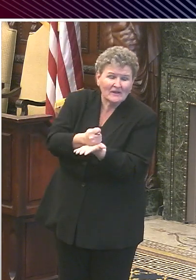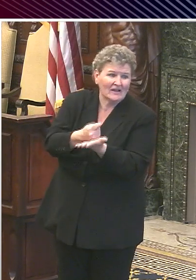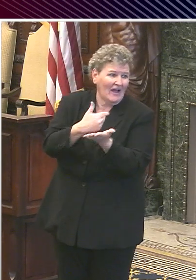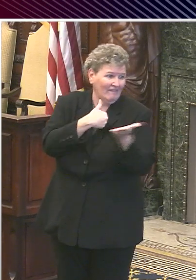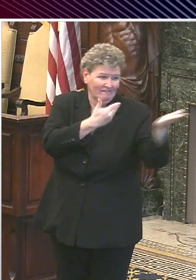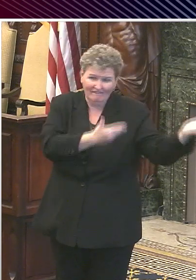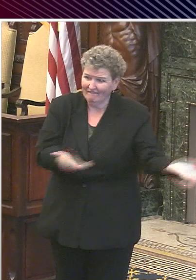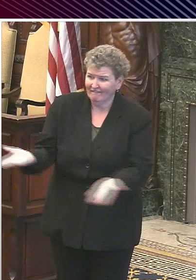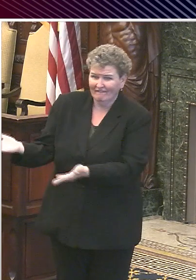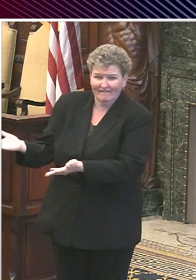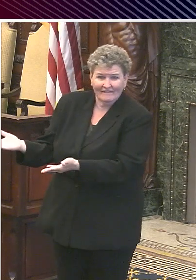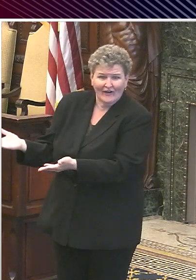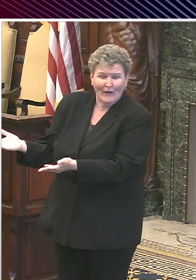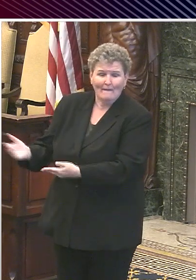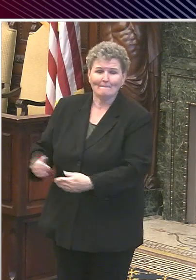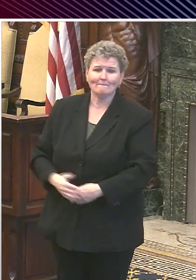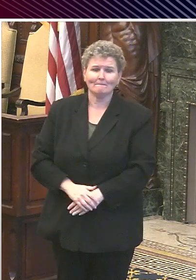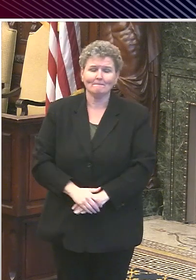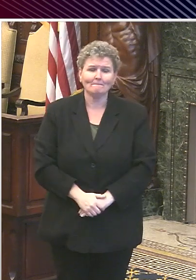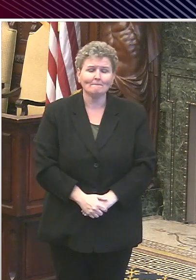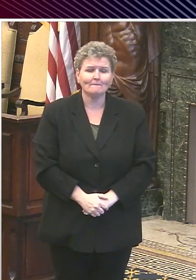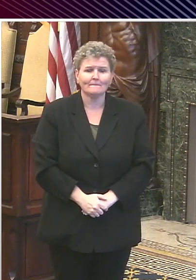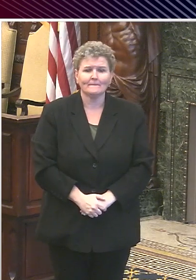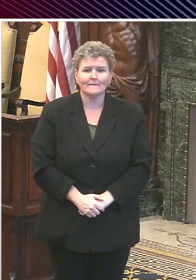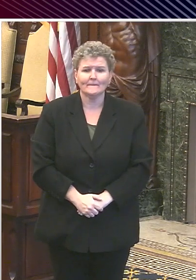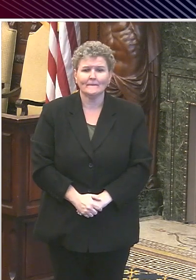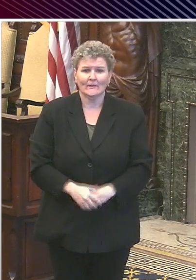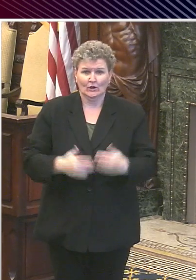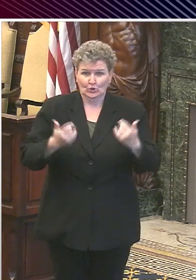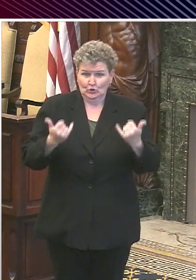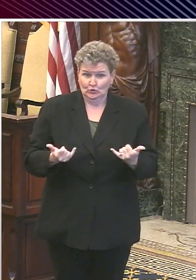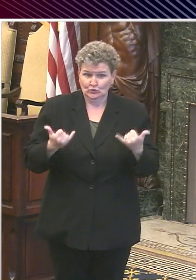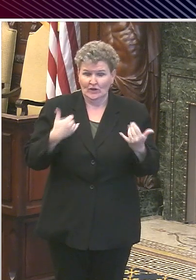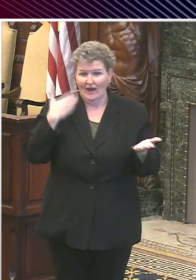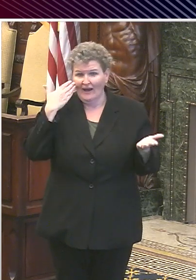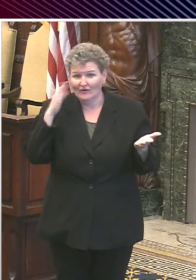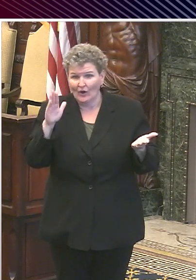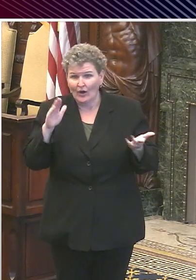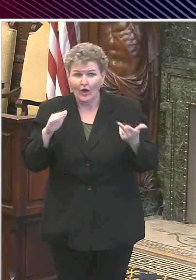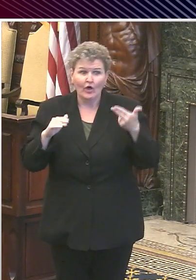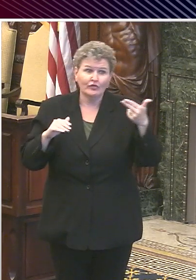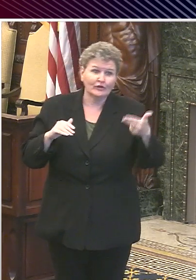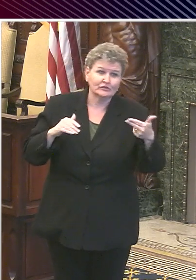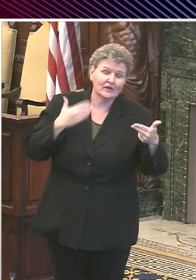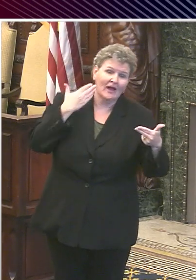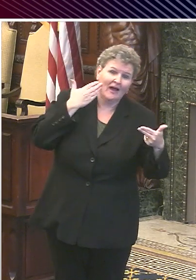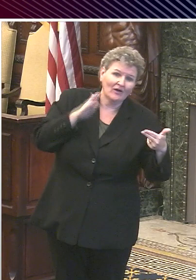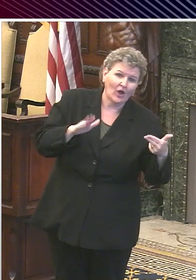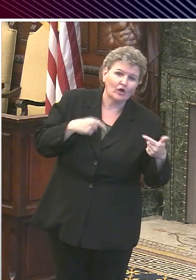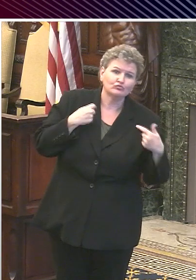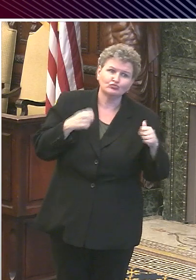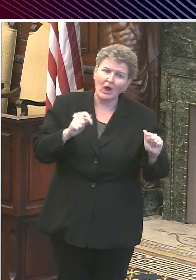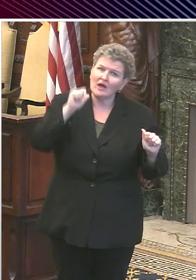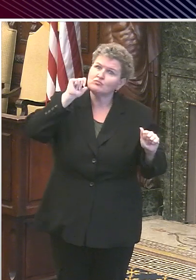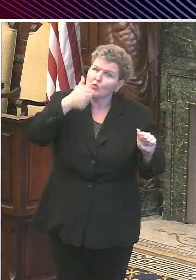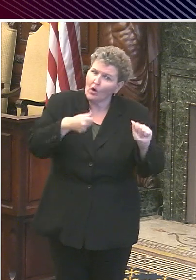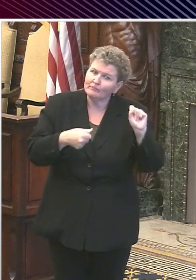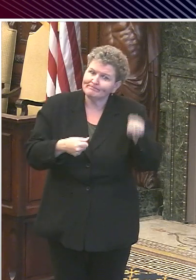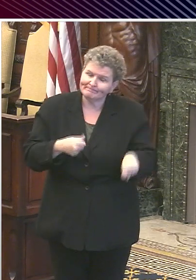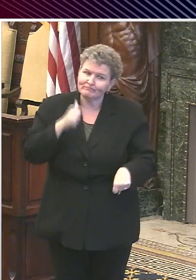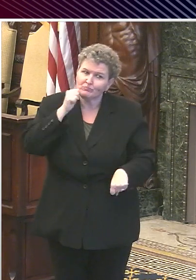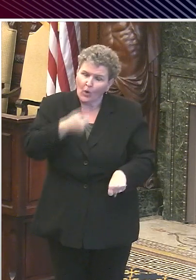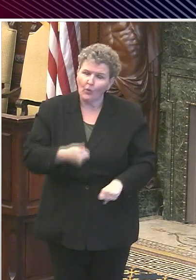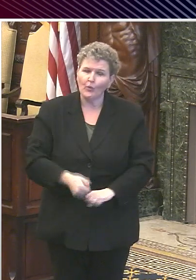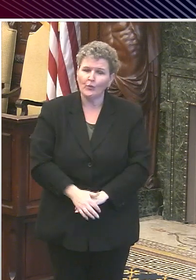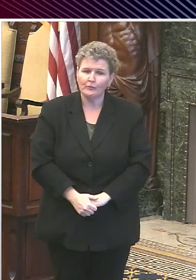to figure out what's going to happen the day after that, but we need to get people indoors where they're safe, and